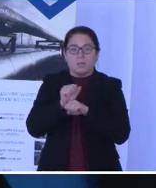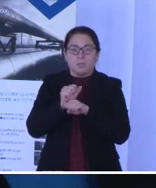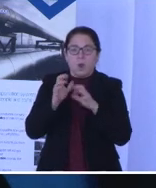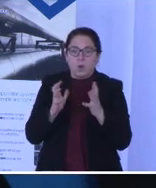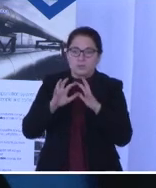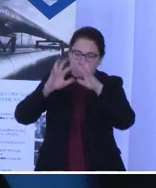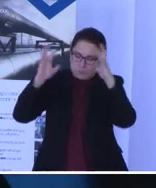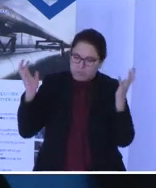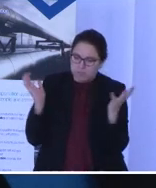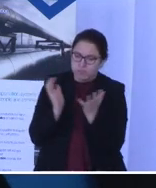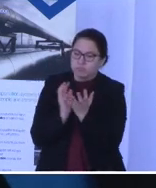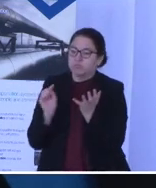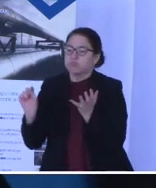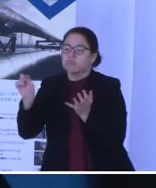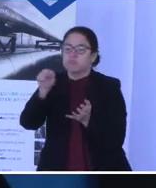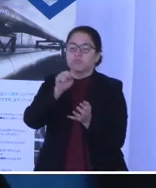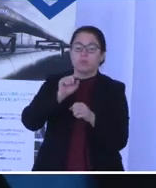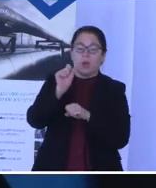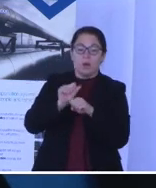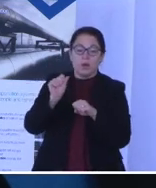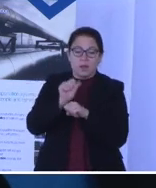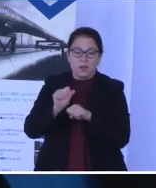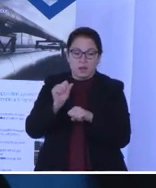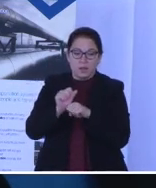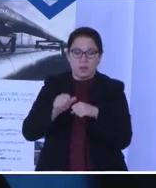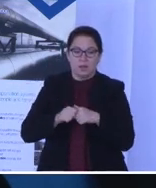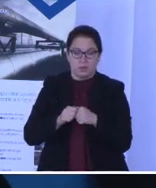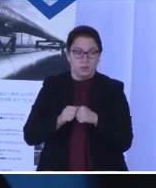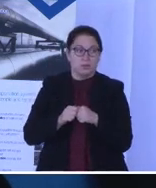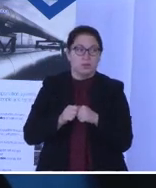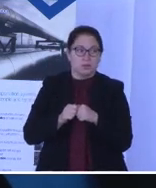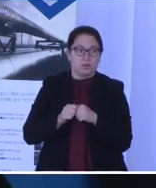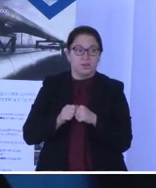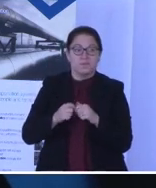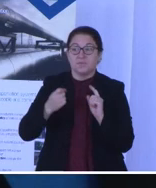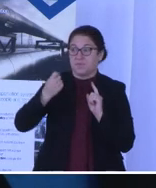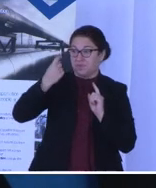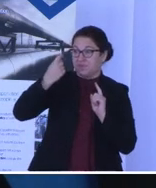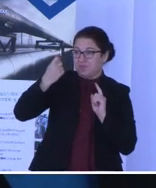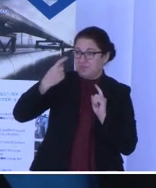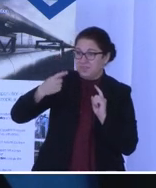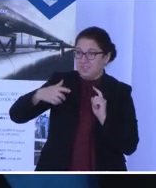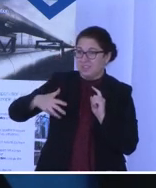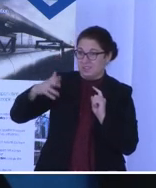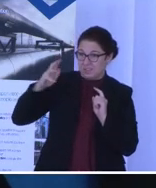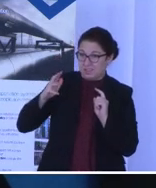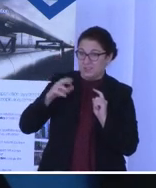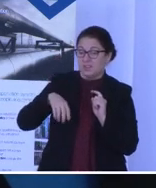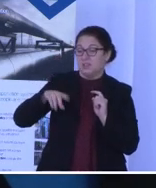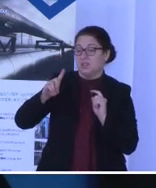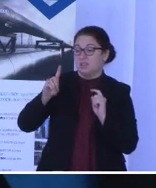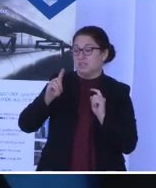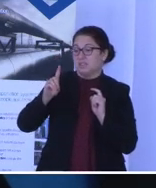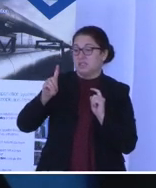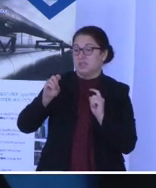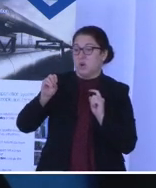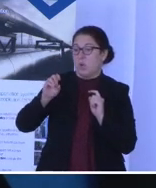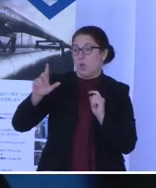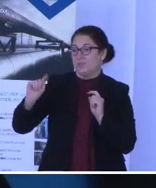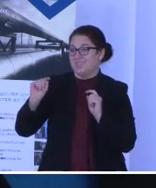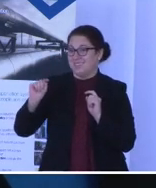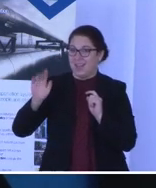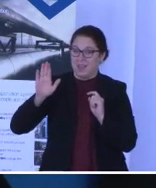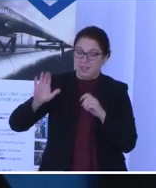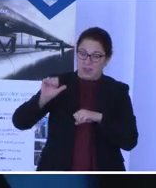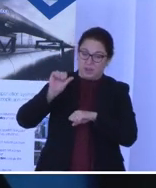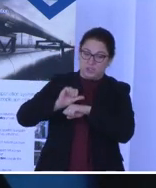mentioned and Gail mentioned, seated literally at folding tables in the Department of Transportation headquarters, whose job it was to put the law